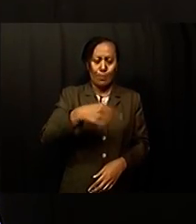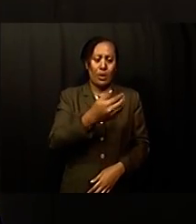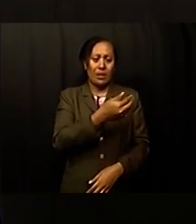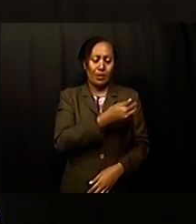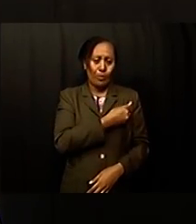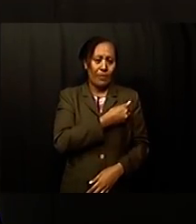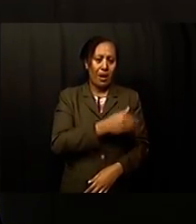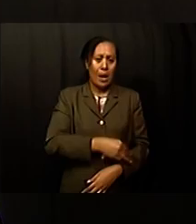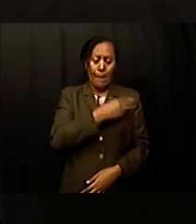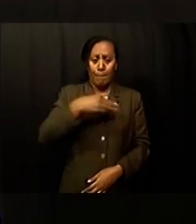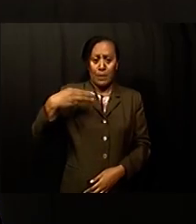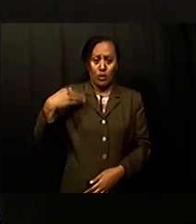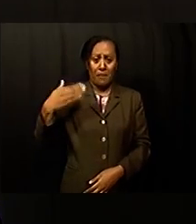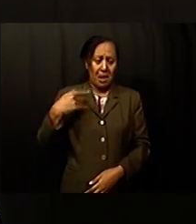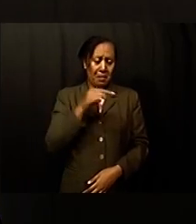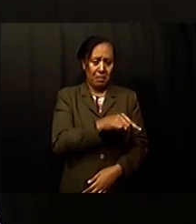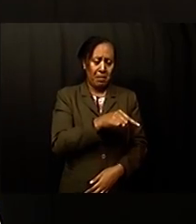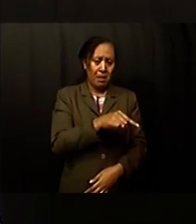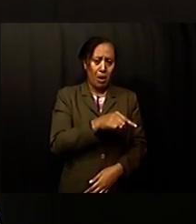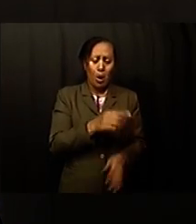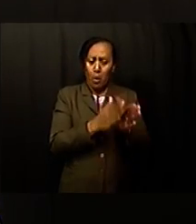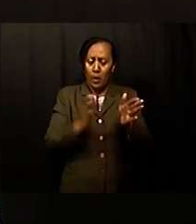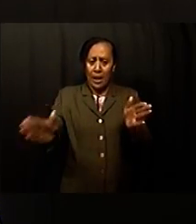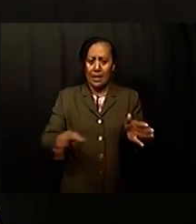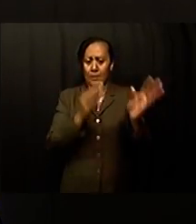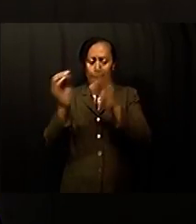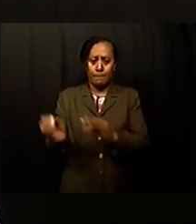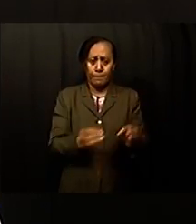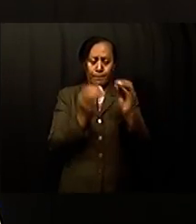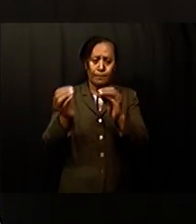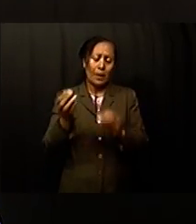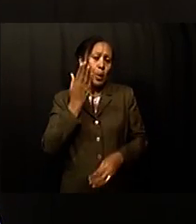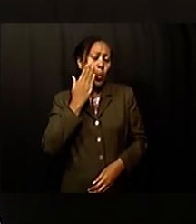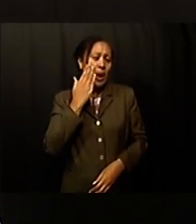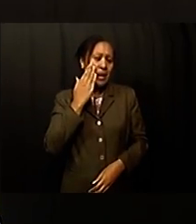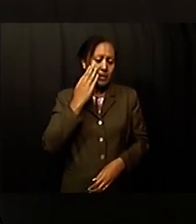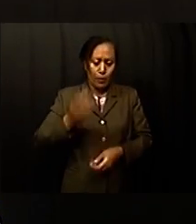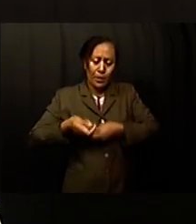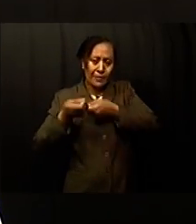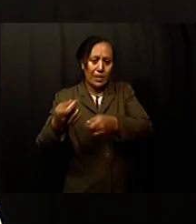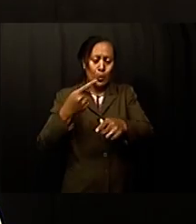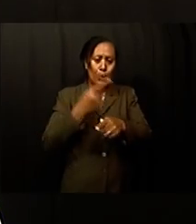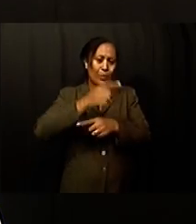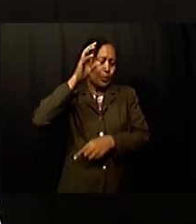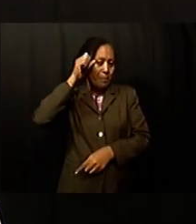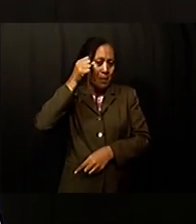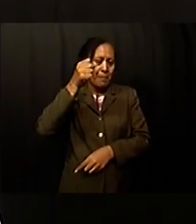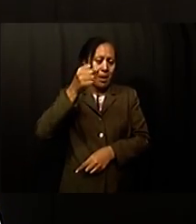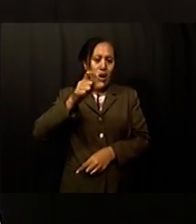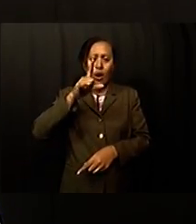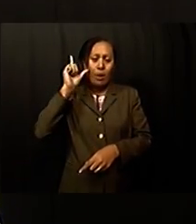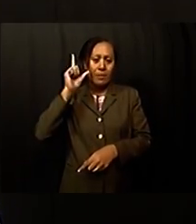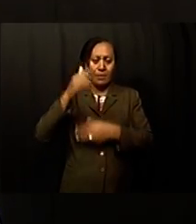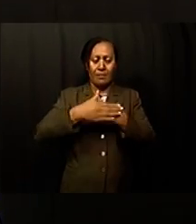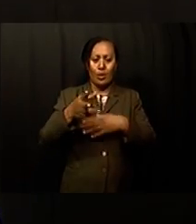of Health is organizing a series of awareness on the benefits of breastfeeding to commemorate Breastfeeding Week, which was launched